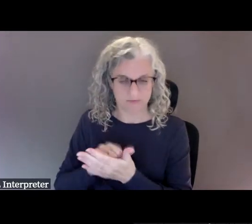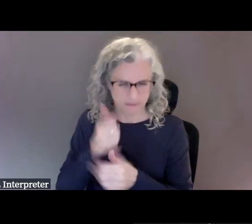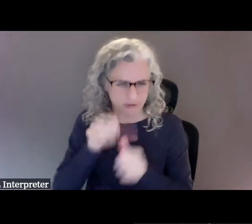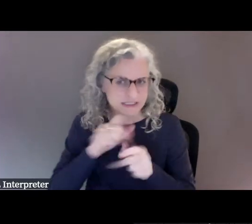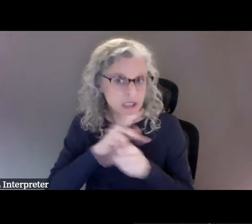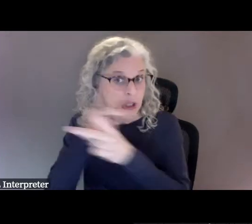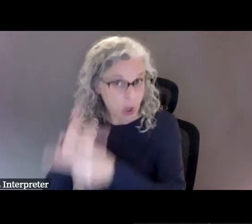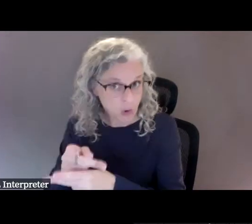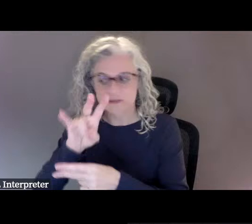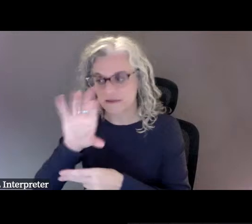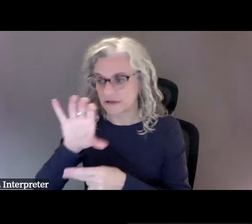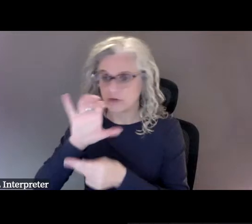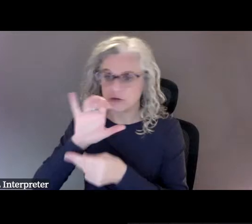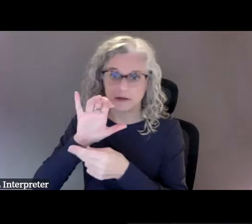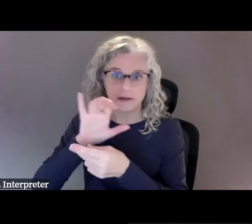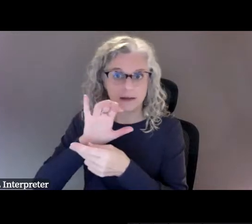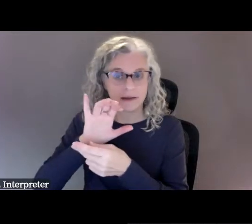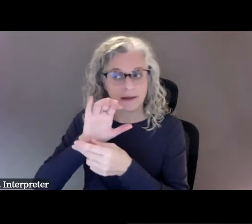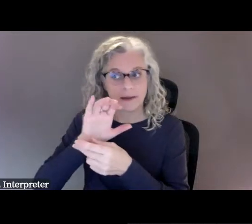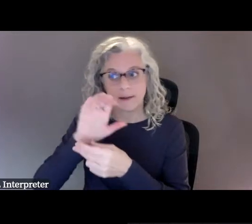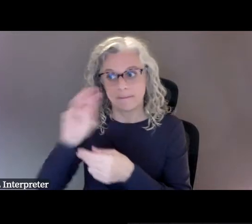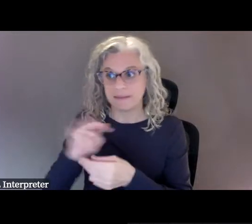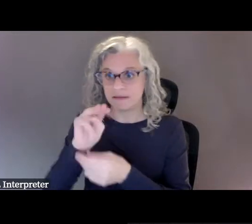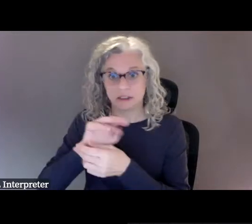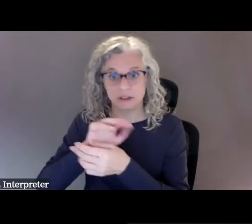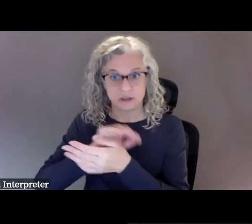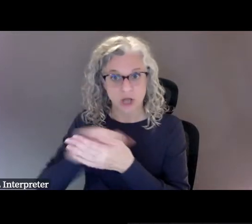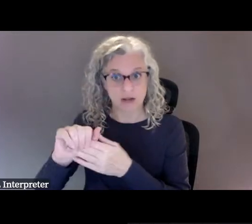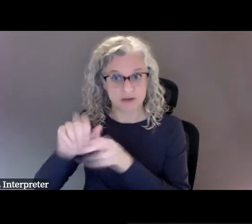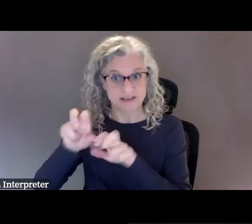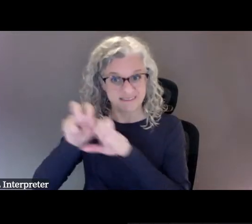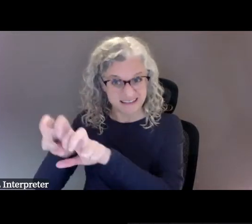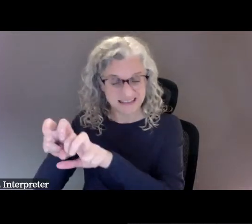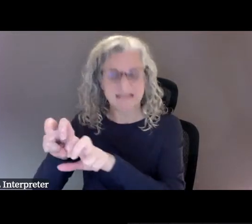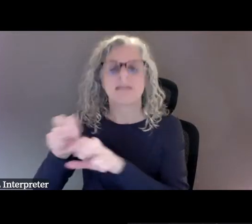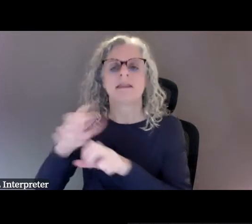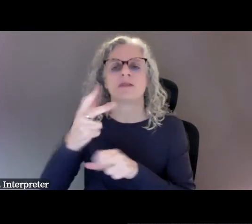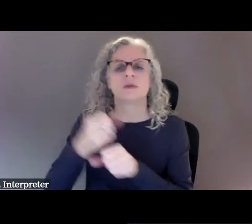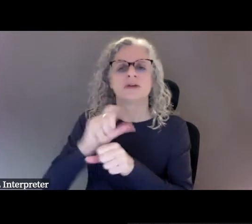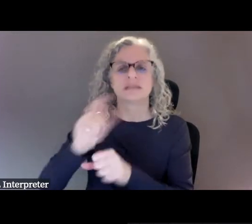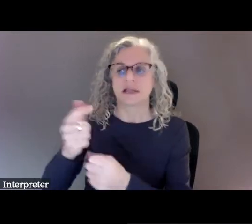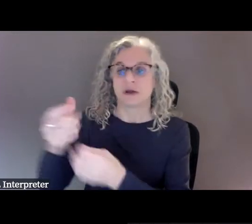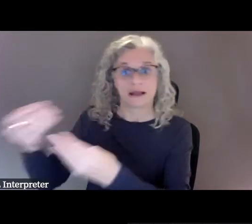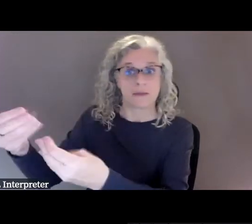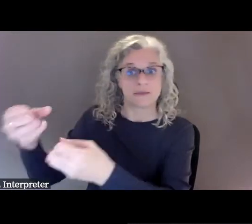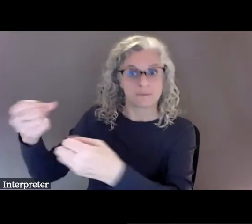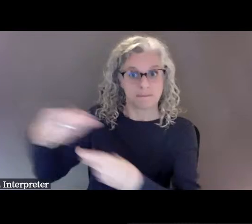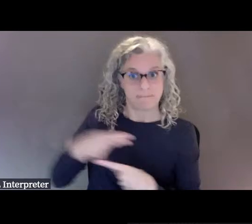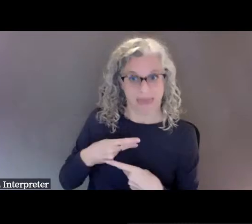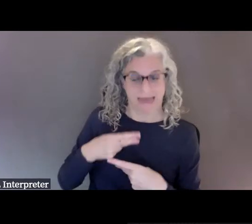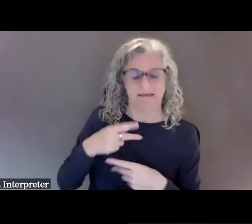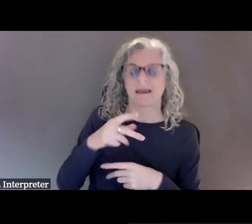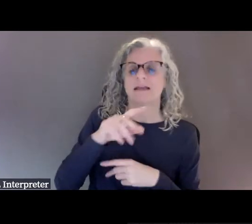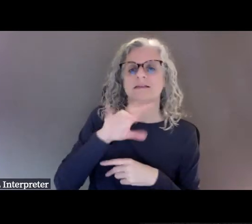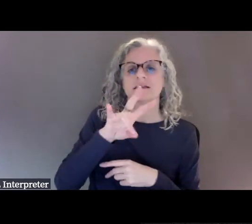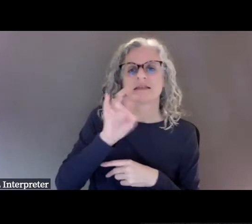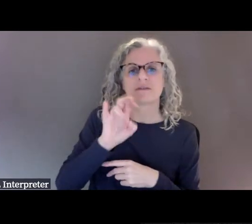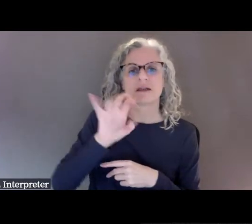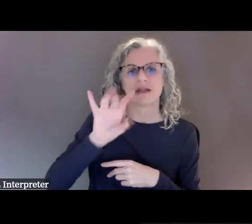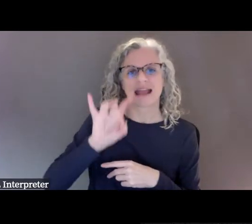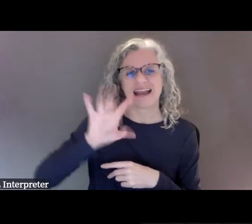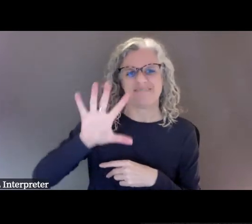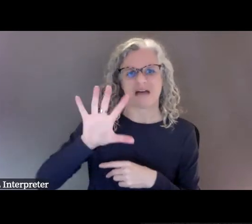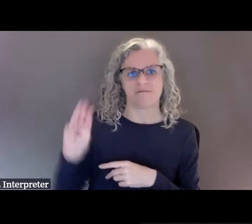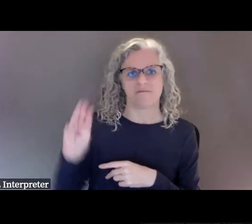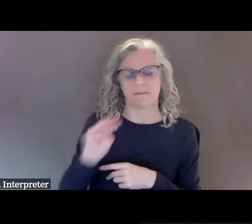million. It's going to come back to the Palm Beach County bank account in 3 years as $785 million. We're saying